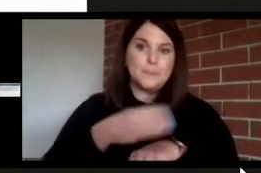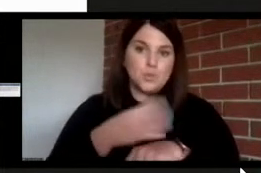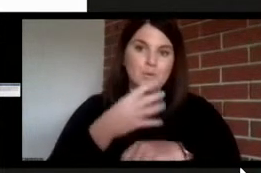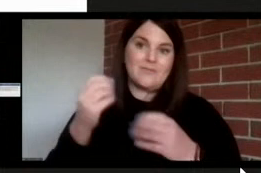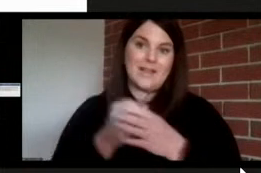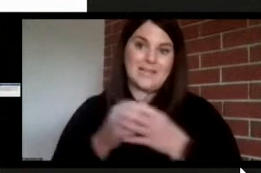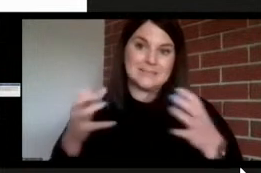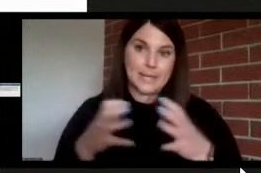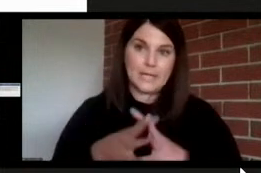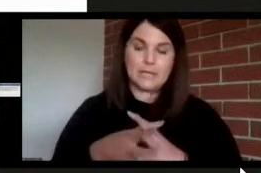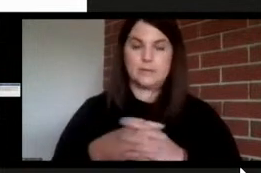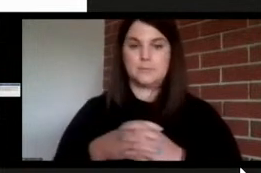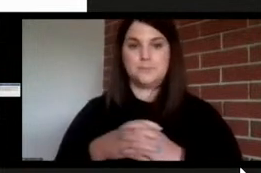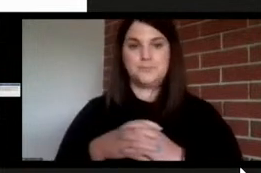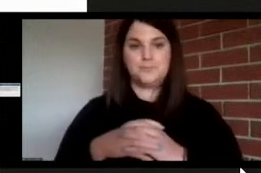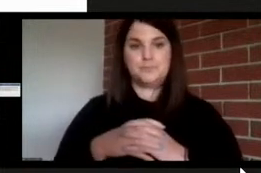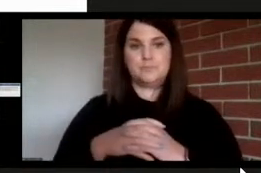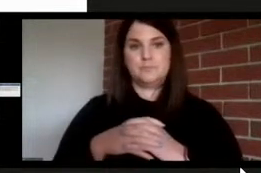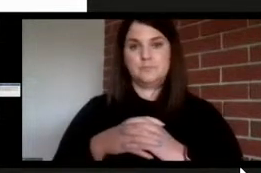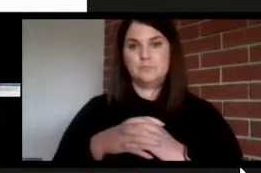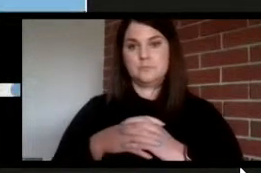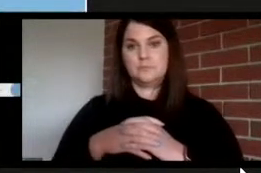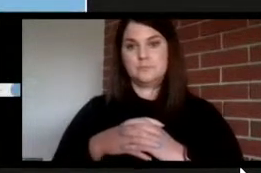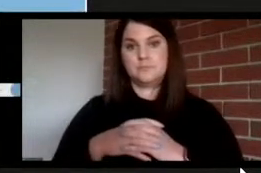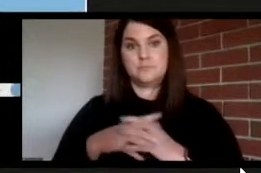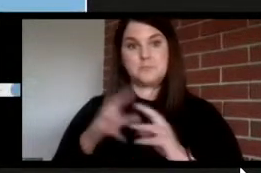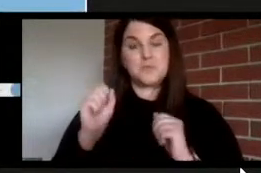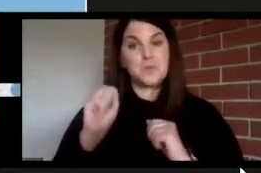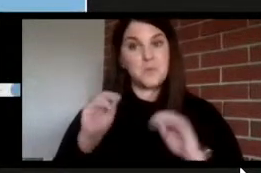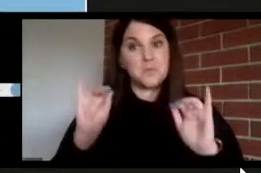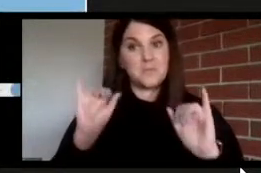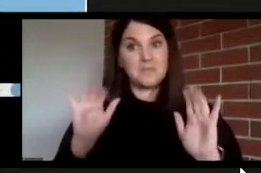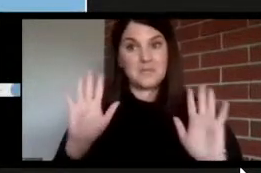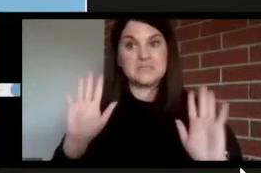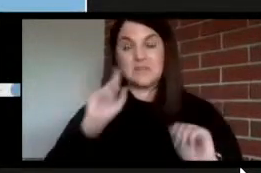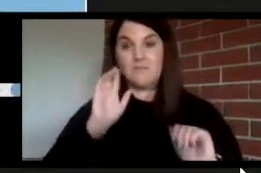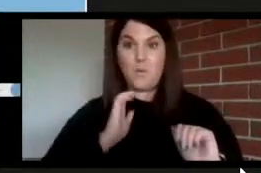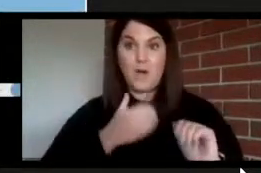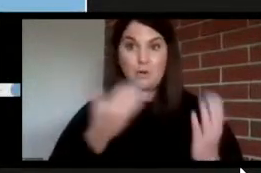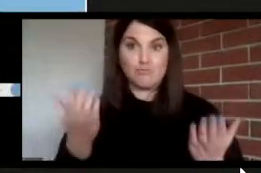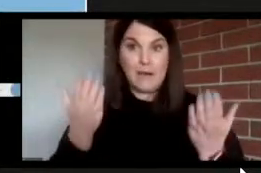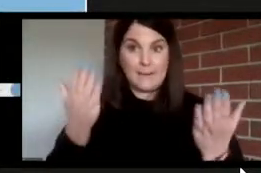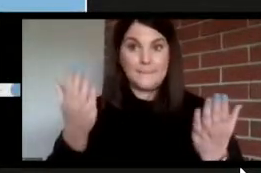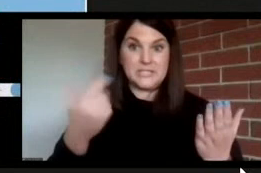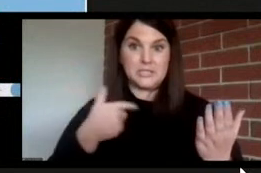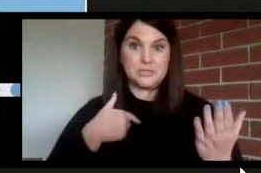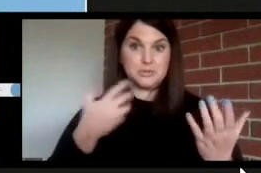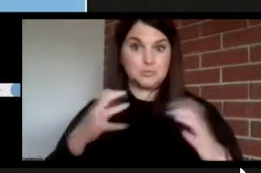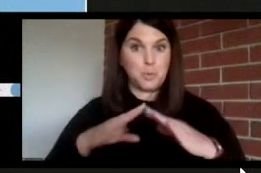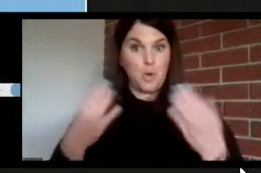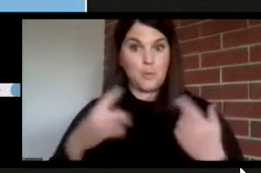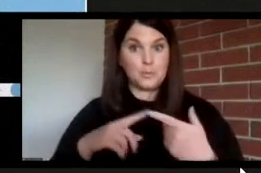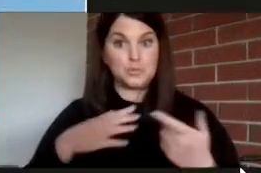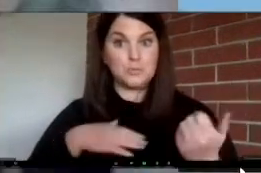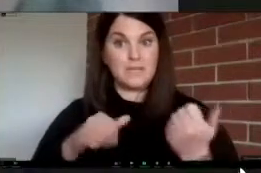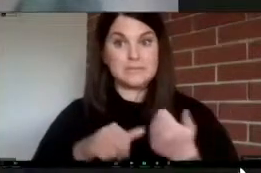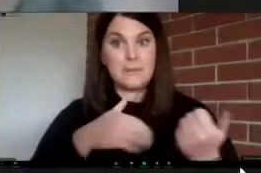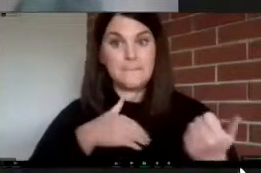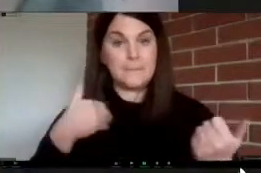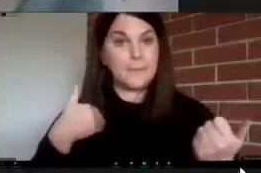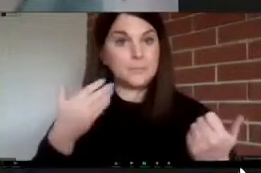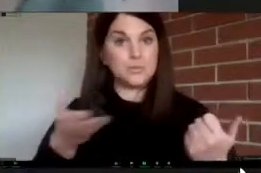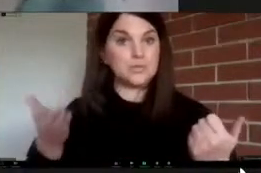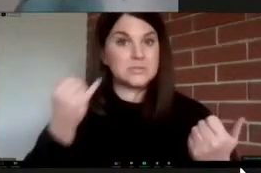expand. So that is it for our recommendations. I'd love to open it up to my subcommittee members if they